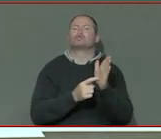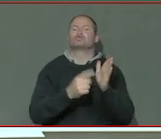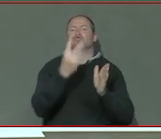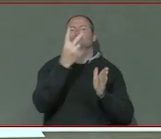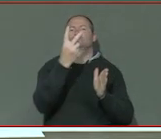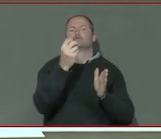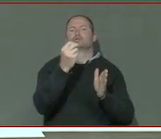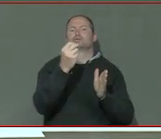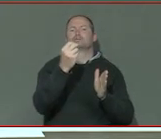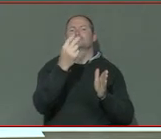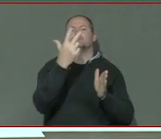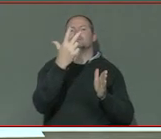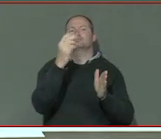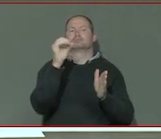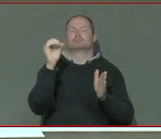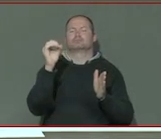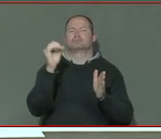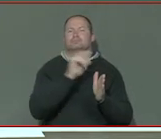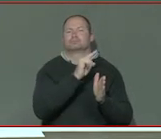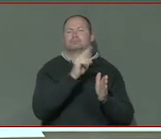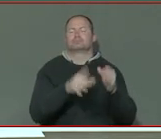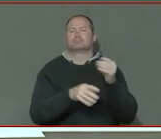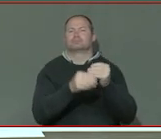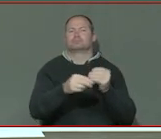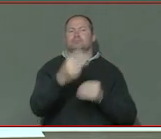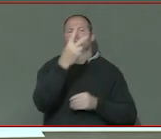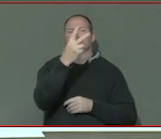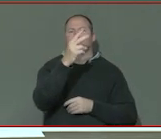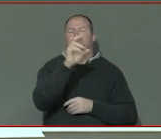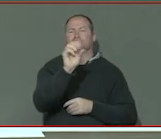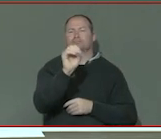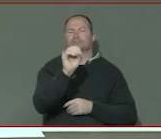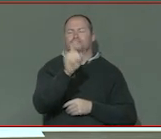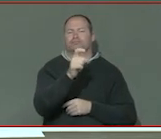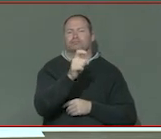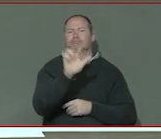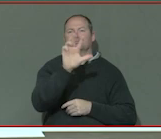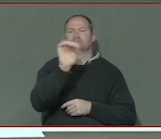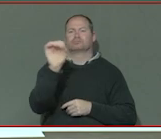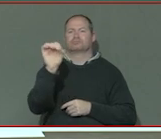20,800. So they added only 20,800 and they were supposed to add